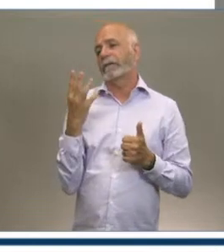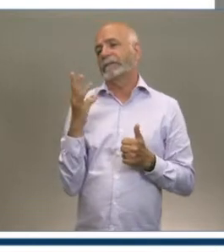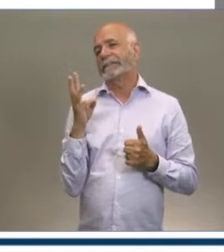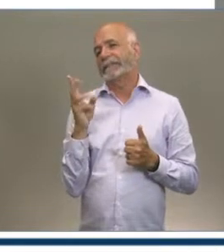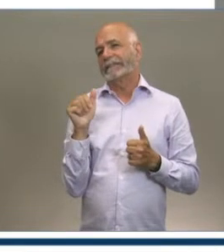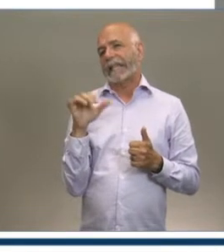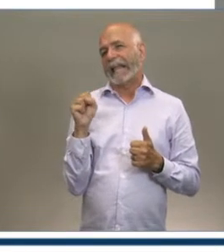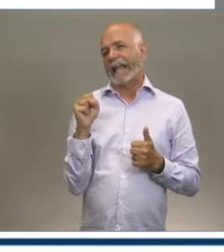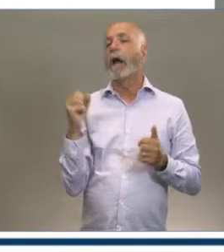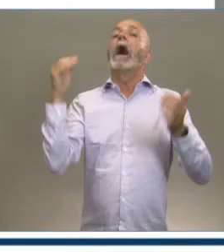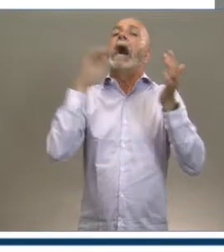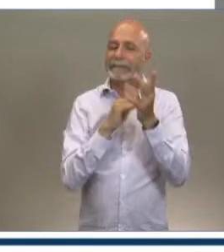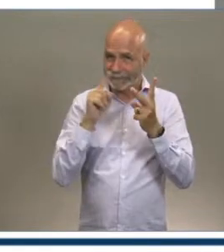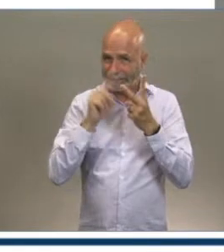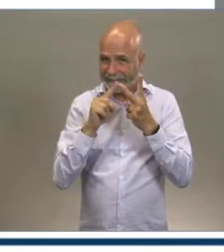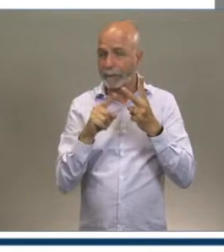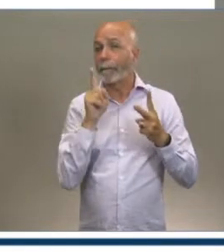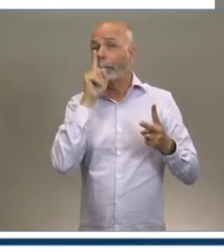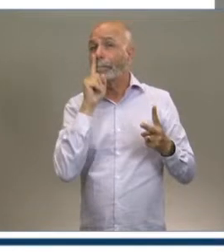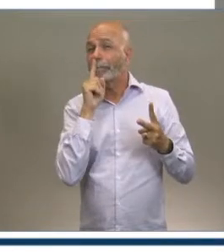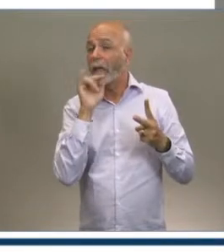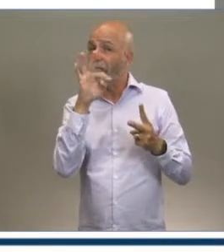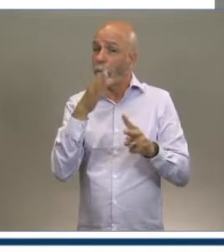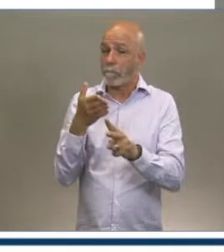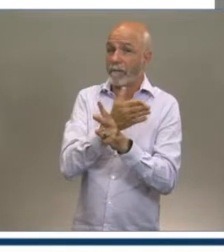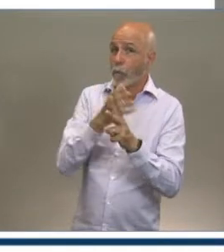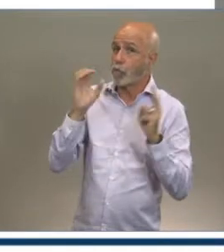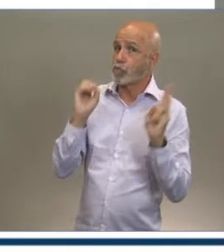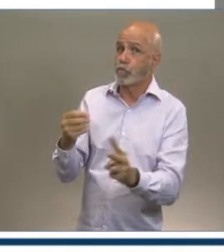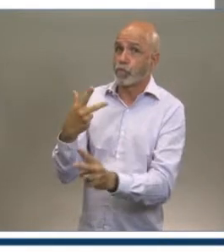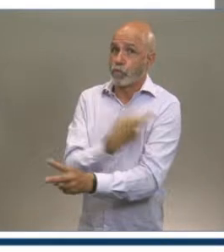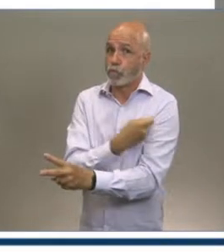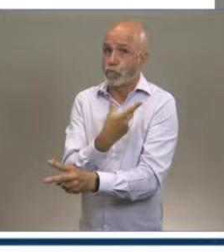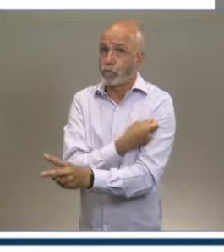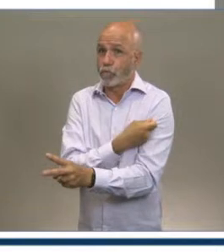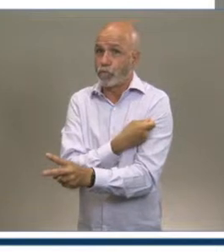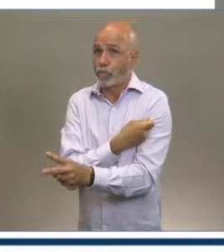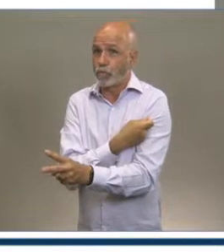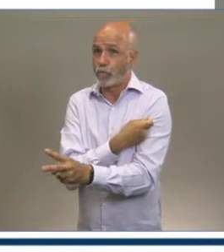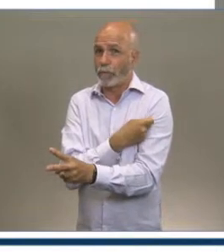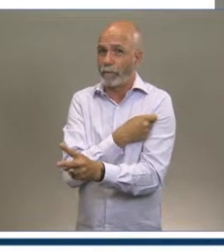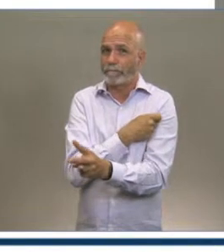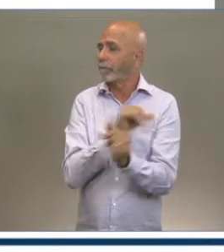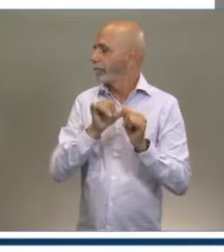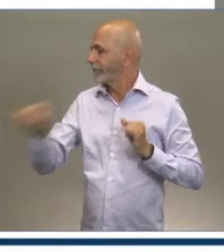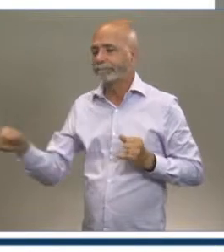for the full 14 days and be tested at the beginning and the end of their quarantine.